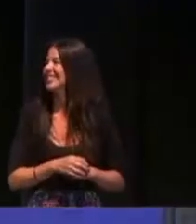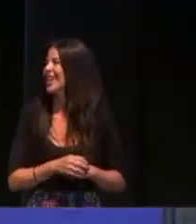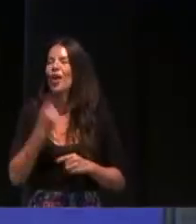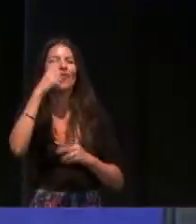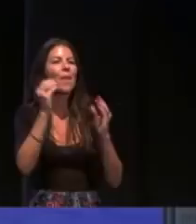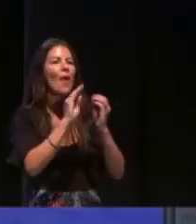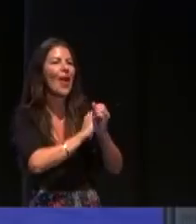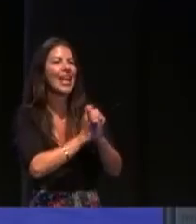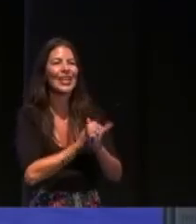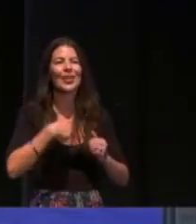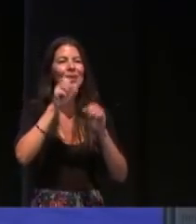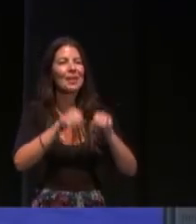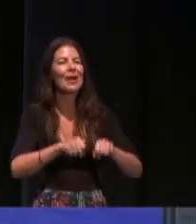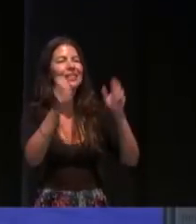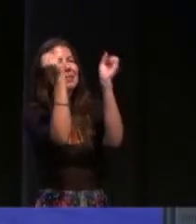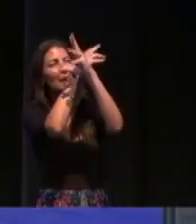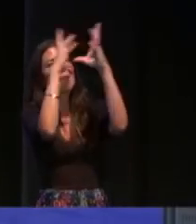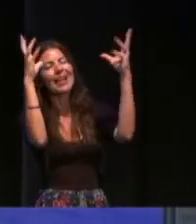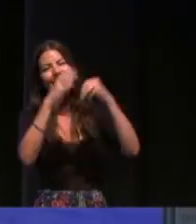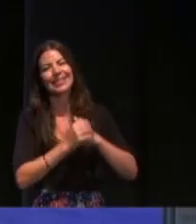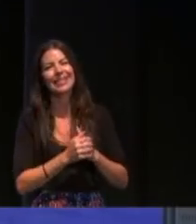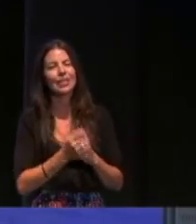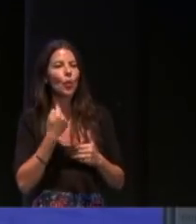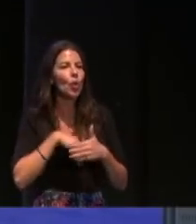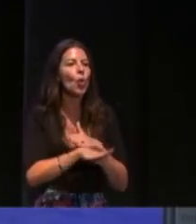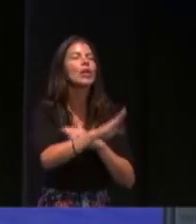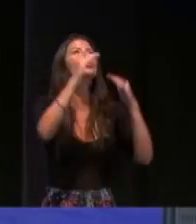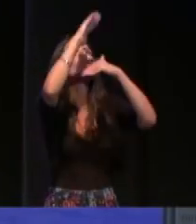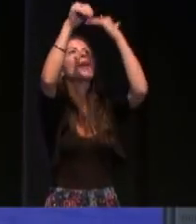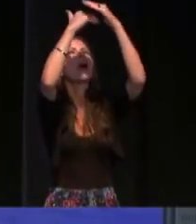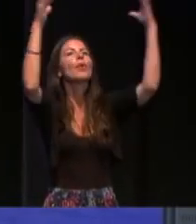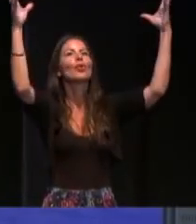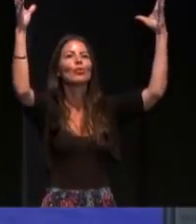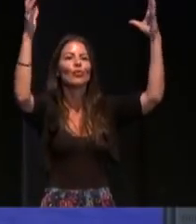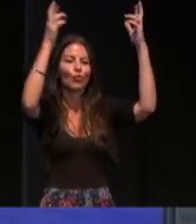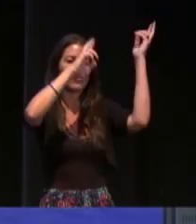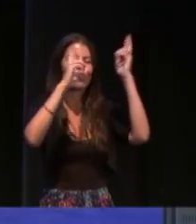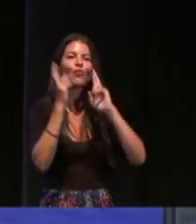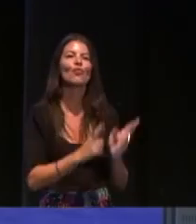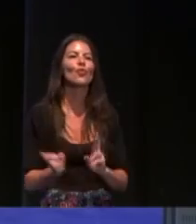more energy than we could possibly imagine. So we go into the upper room together.